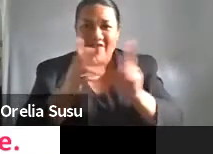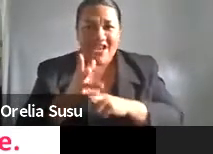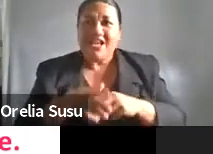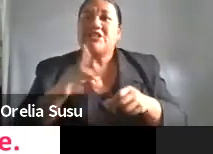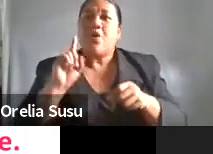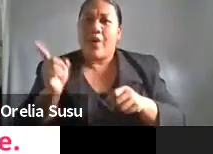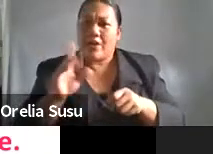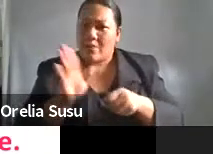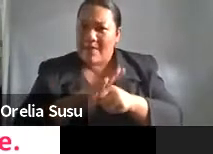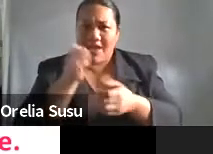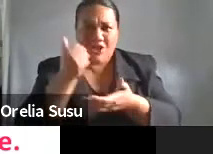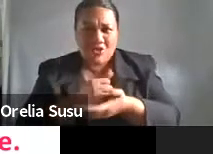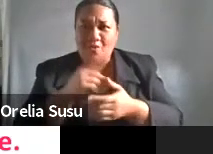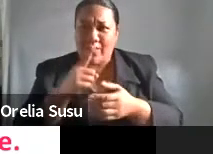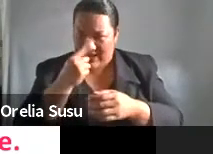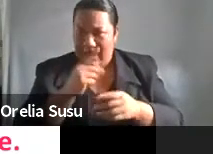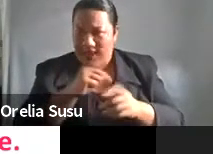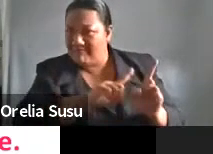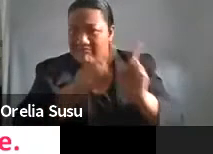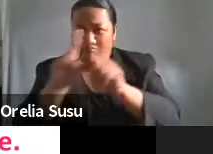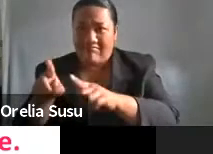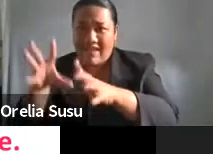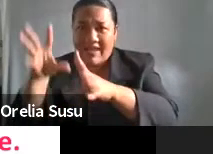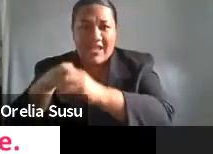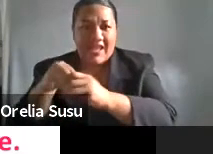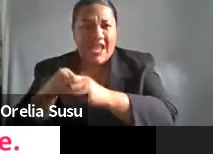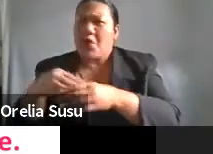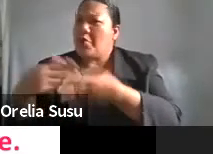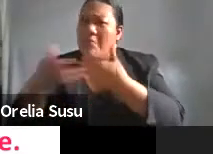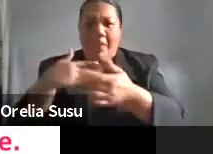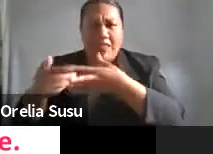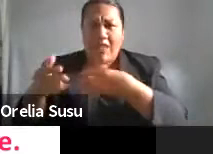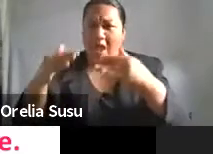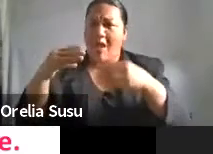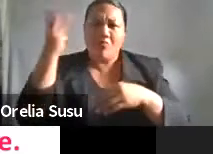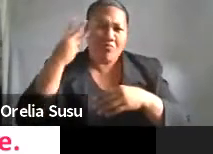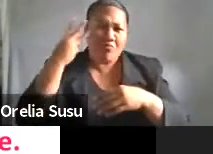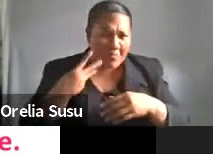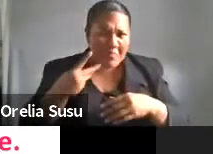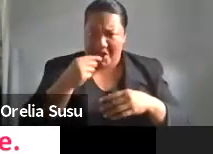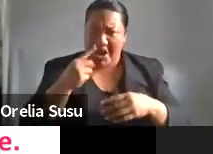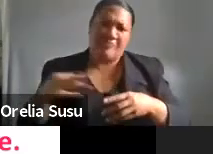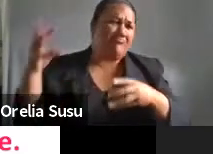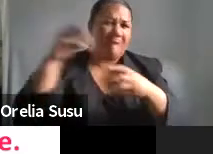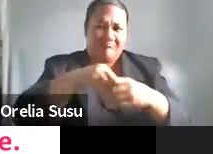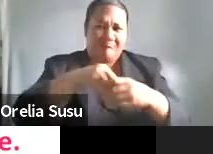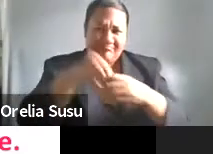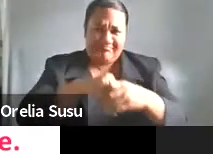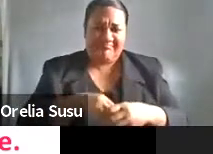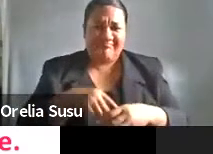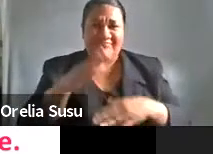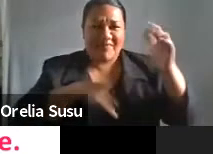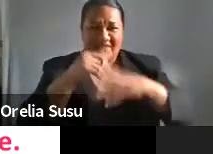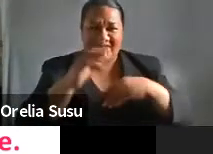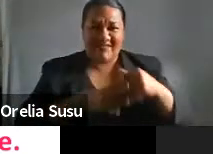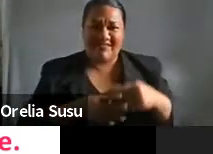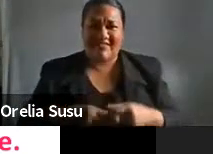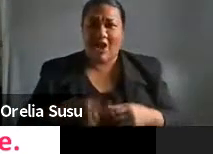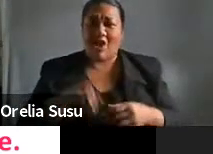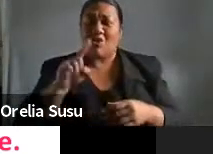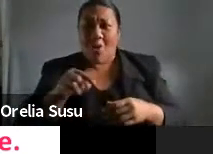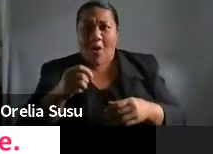able to go in as gender non confirming people woman and be part of this constructions